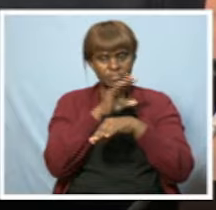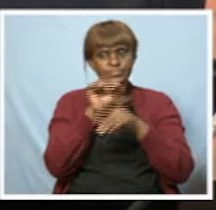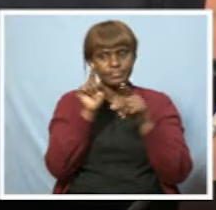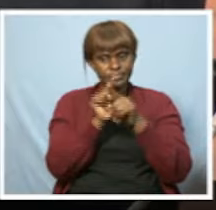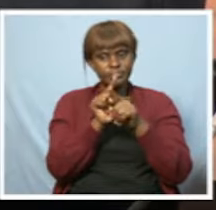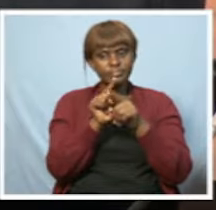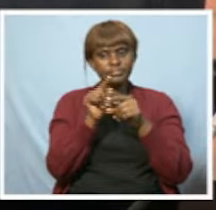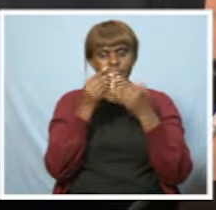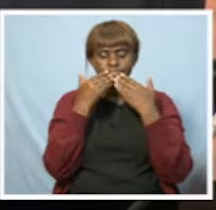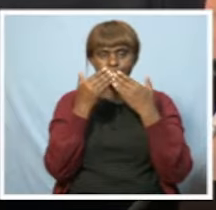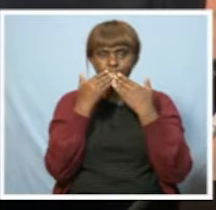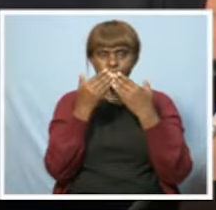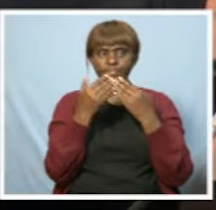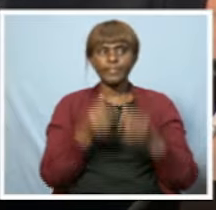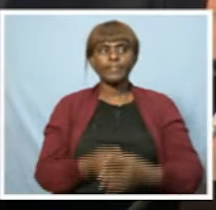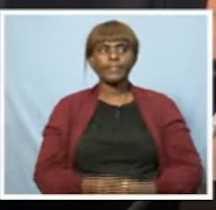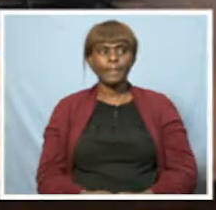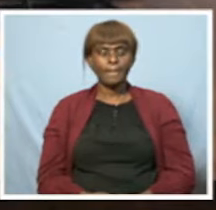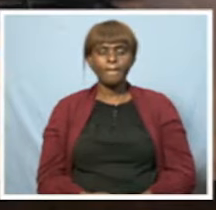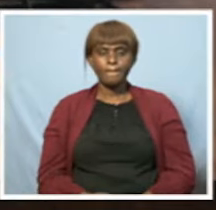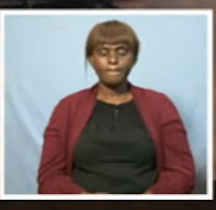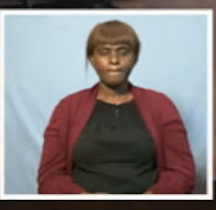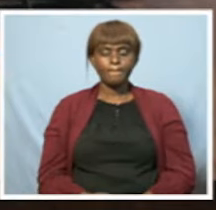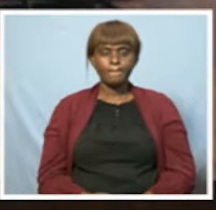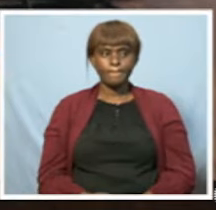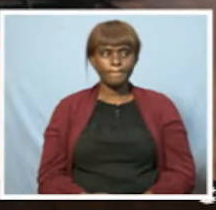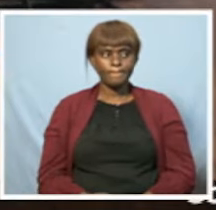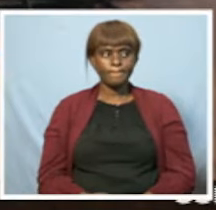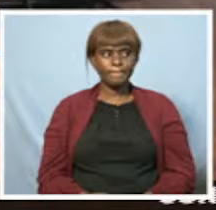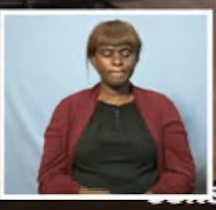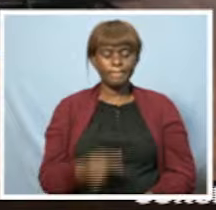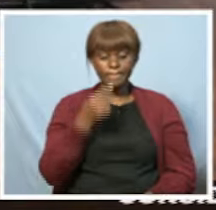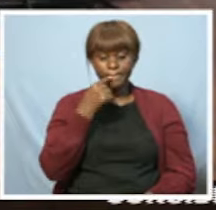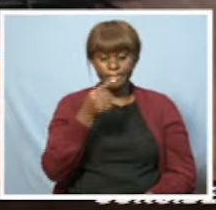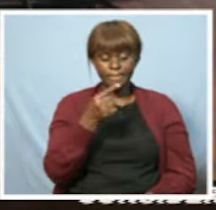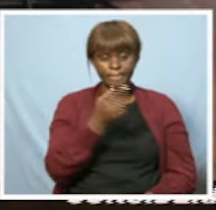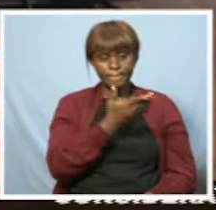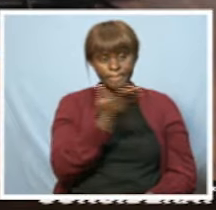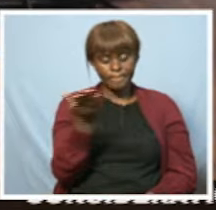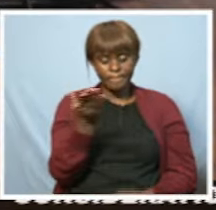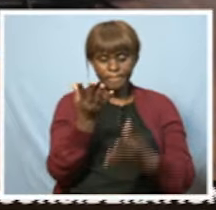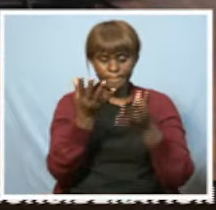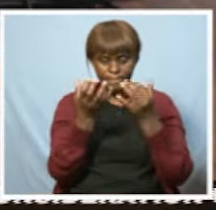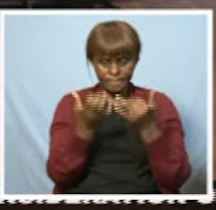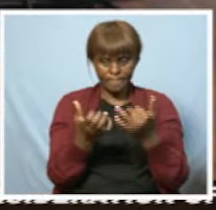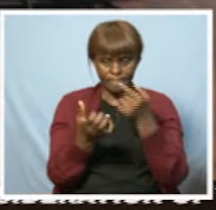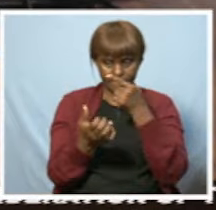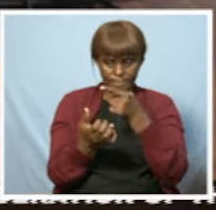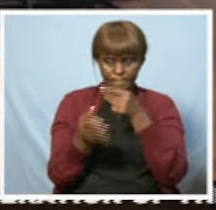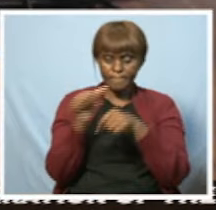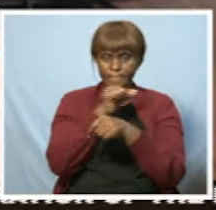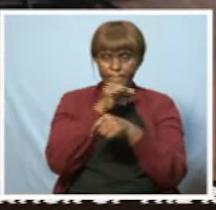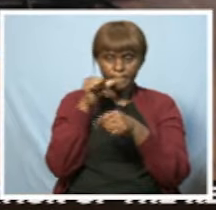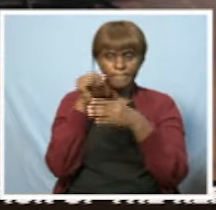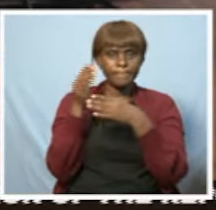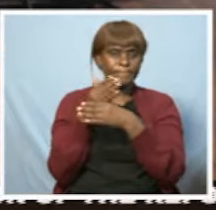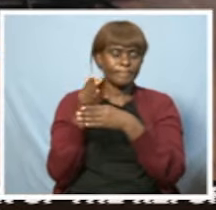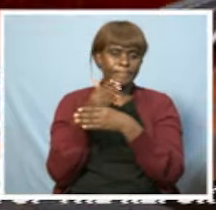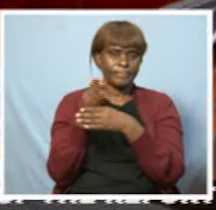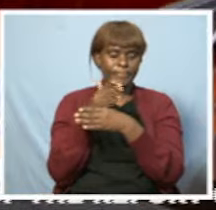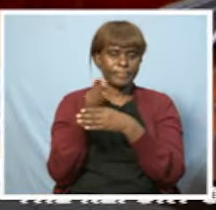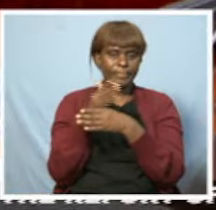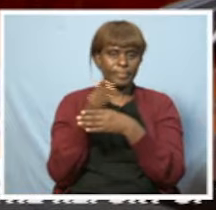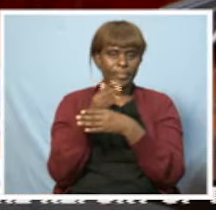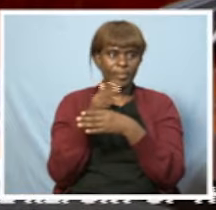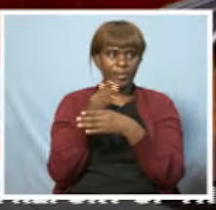you have asked. Thank you. You said these wanted to do agro dealing.